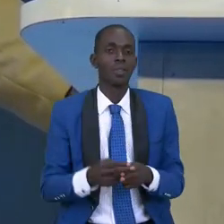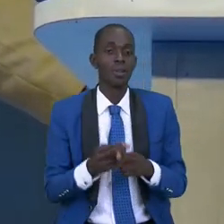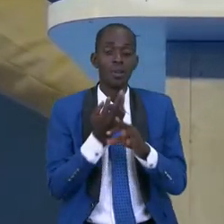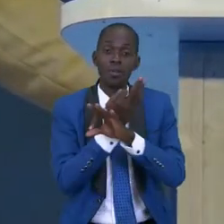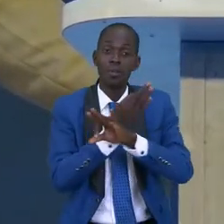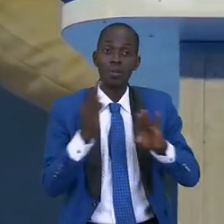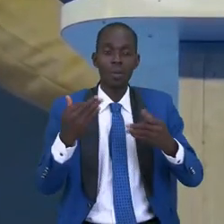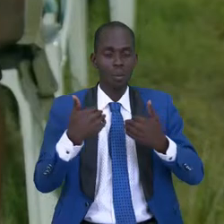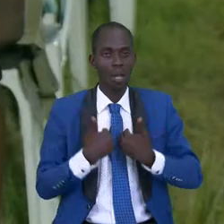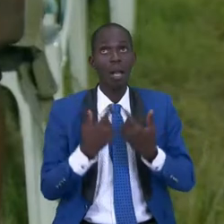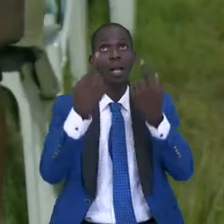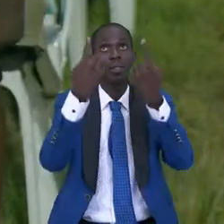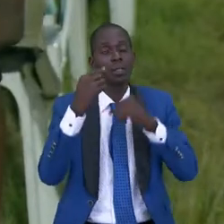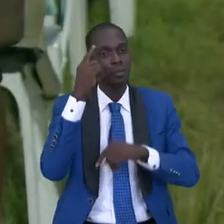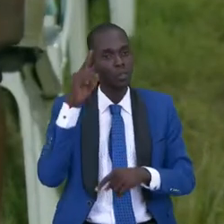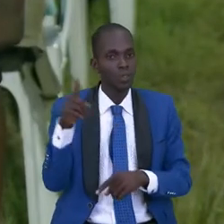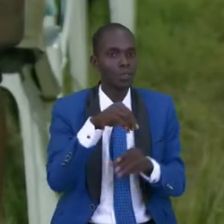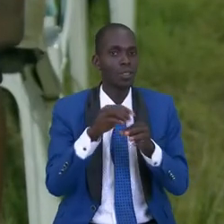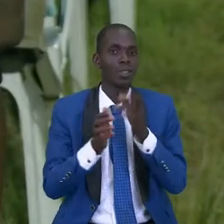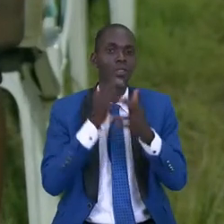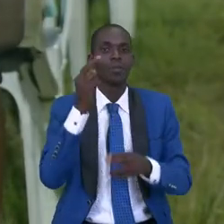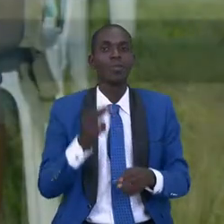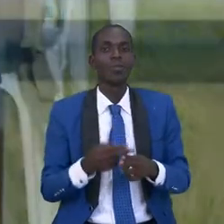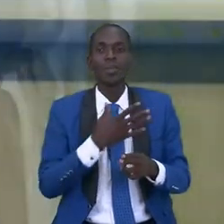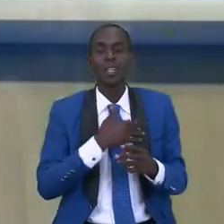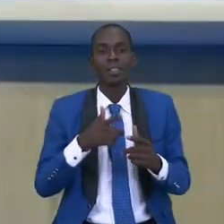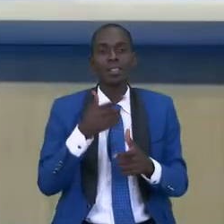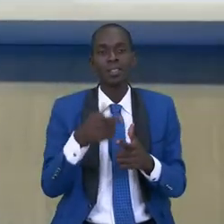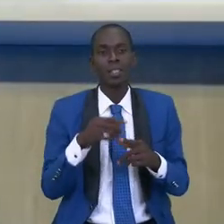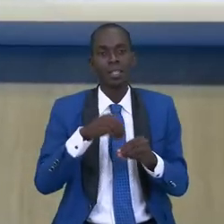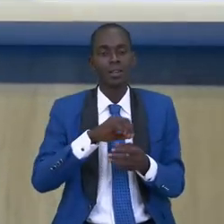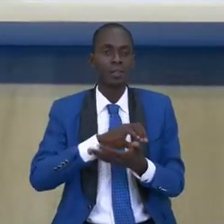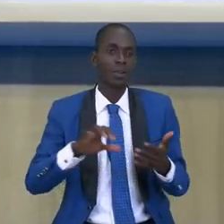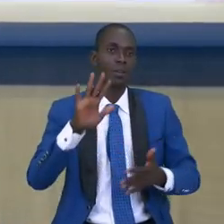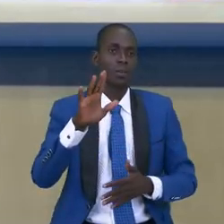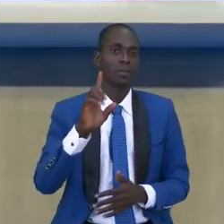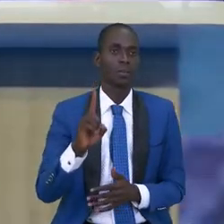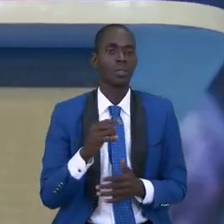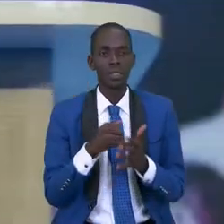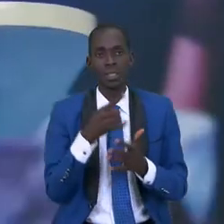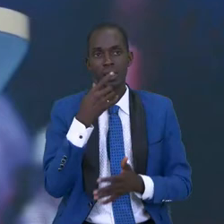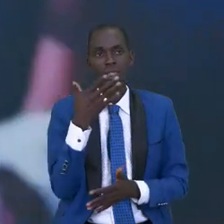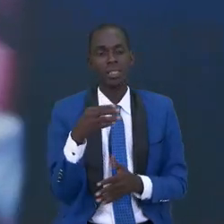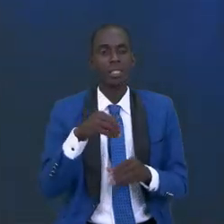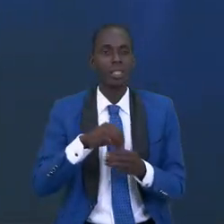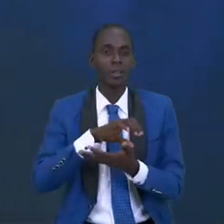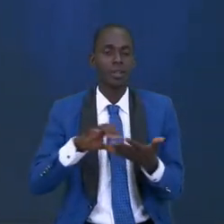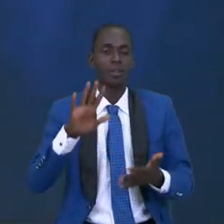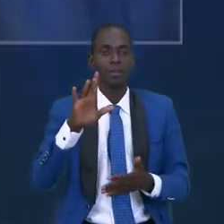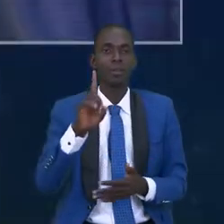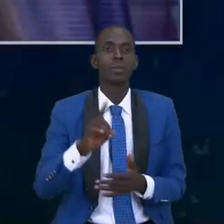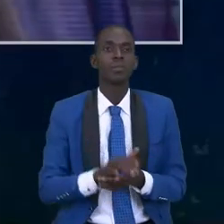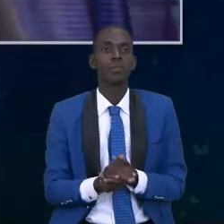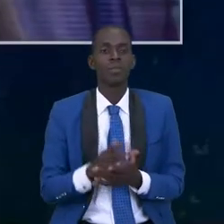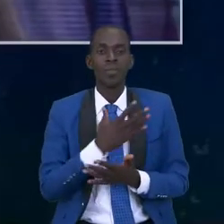Freedom has come for you. And then in verse 51, it says in verse 51,